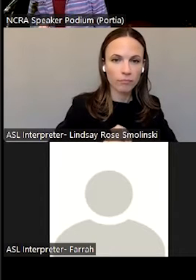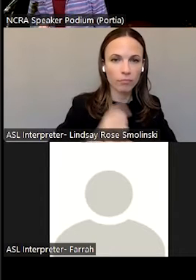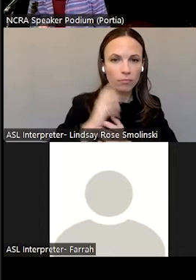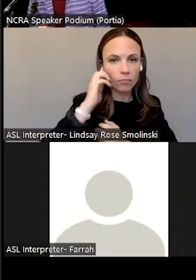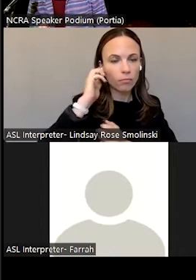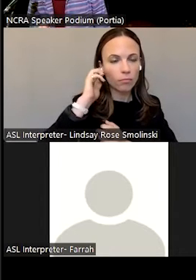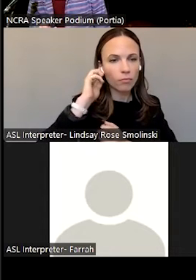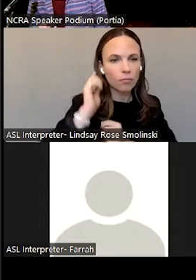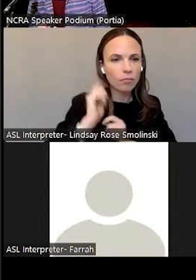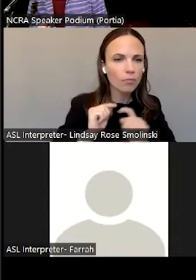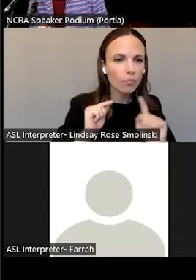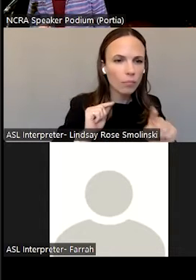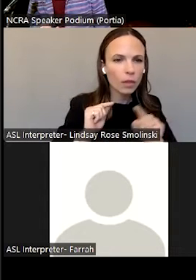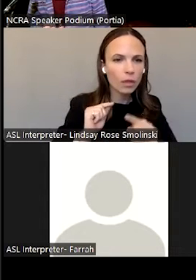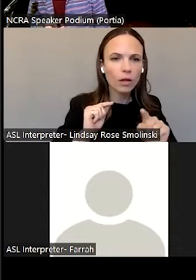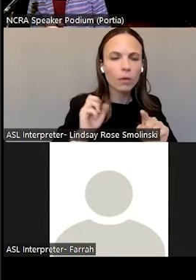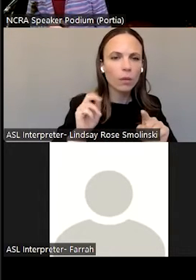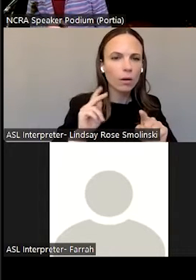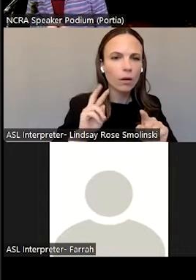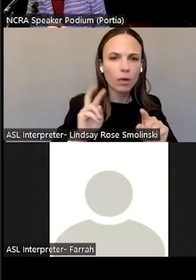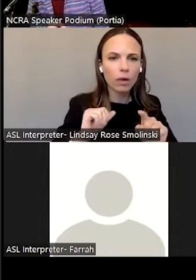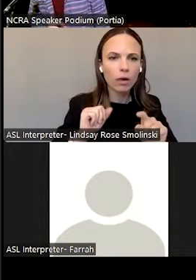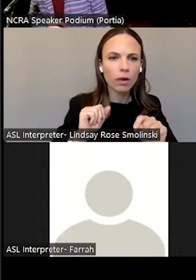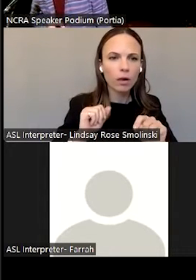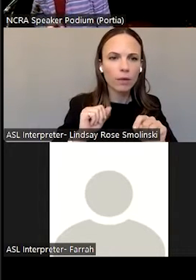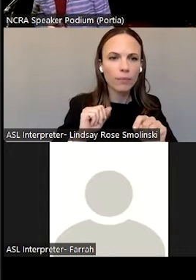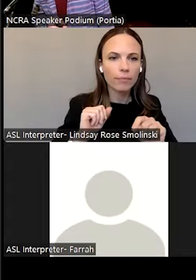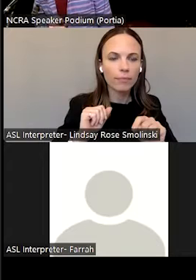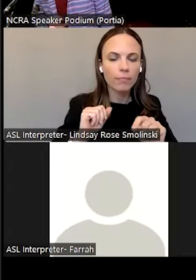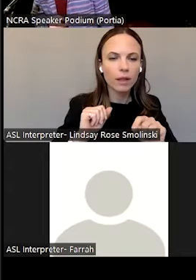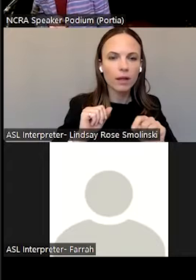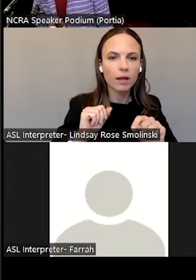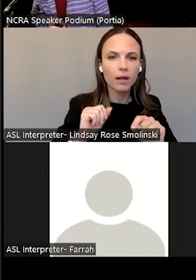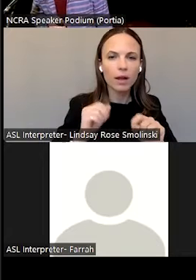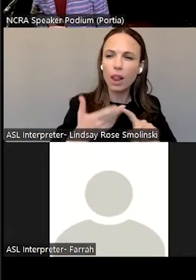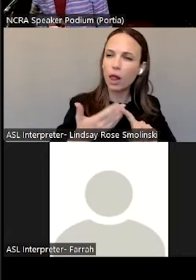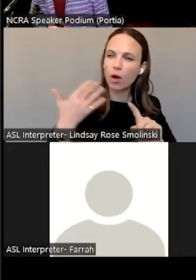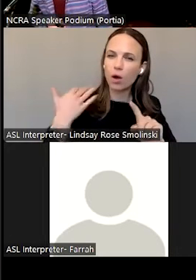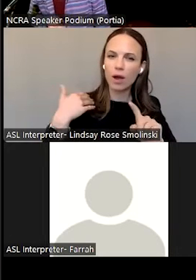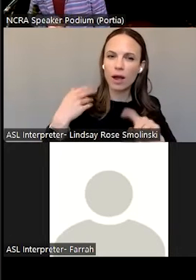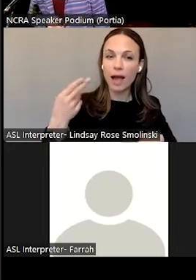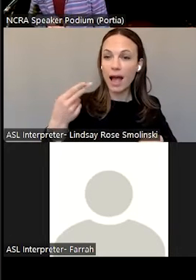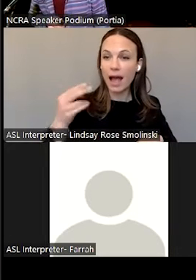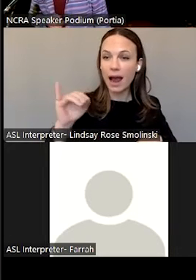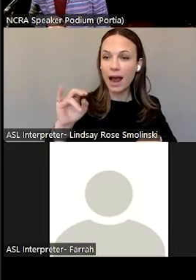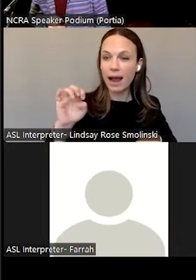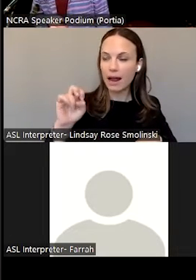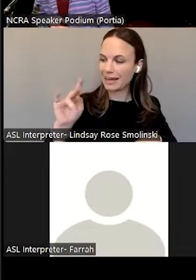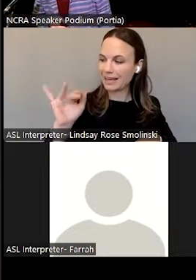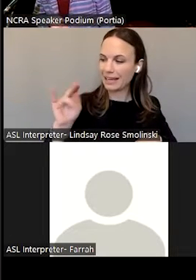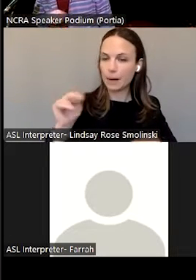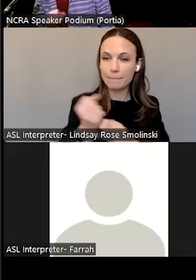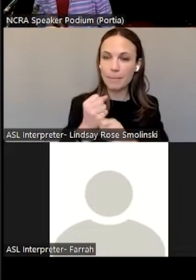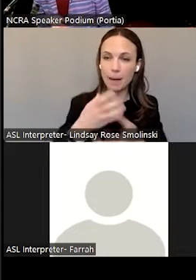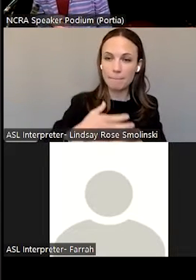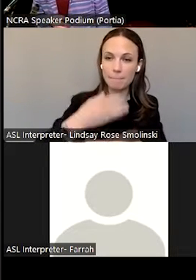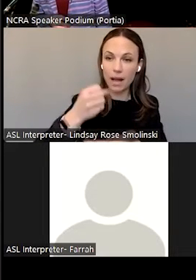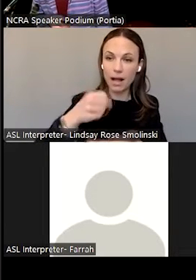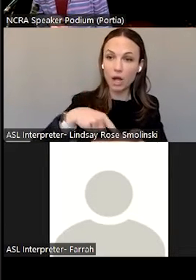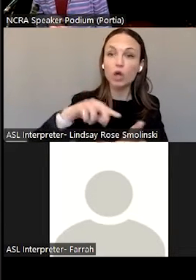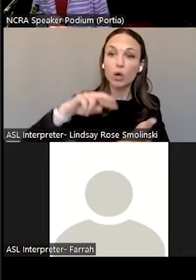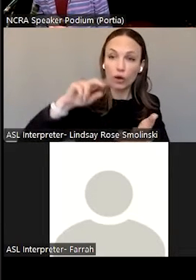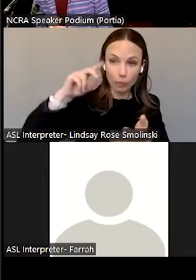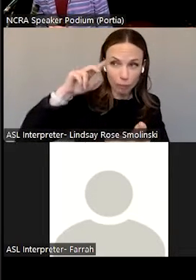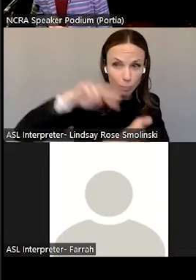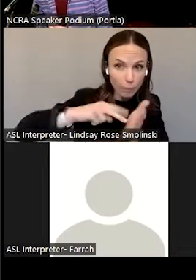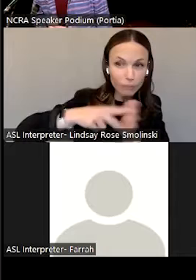I think I missed one. Okay. Long ago, Heineken created a bottle that was intended for